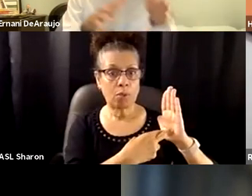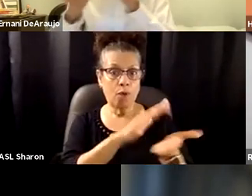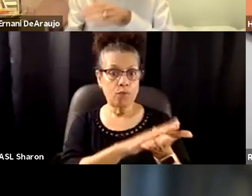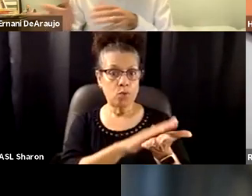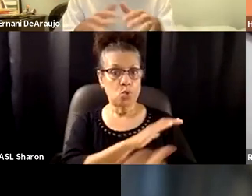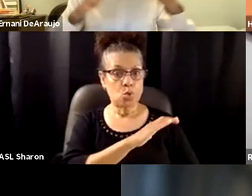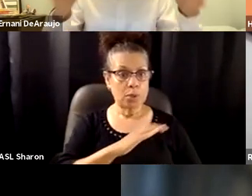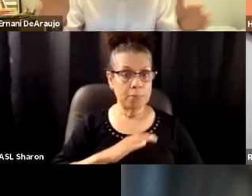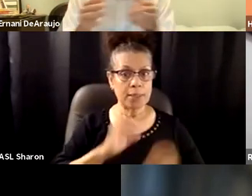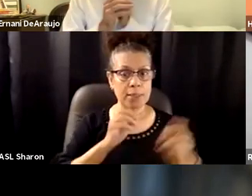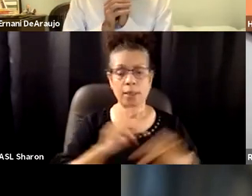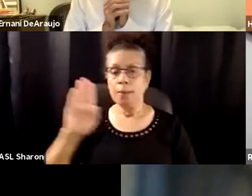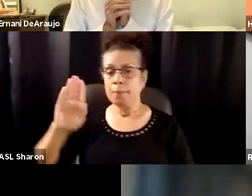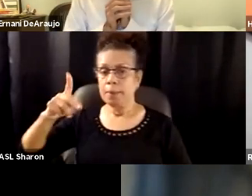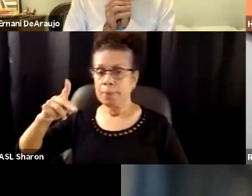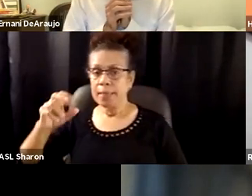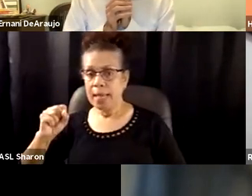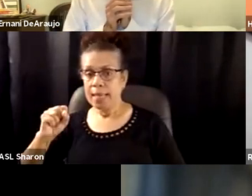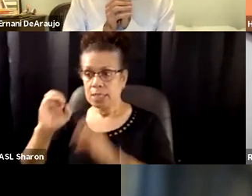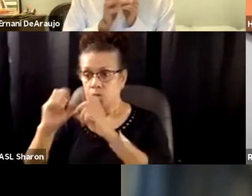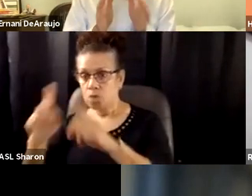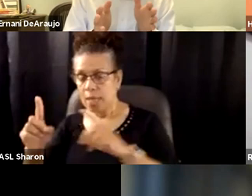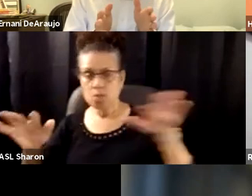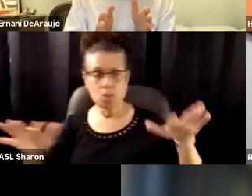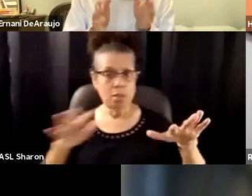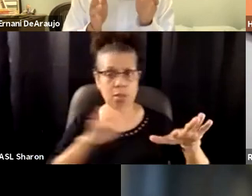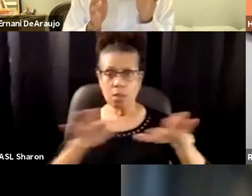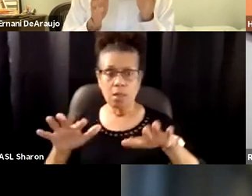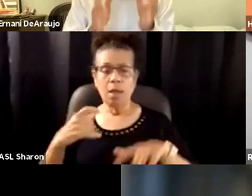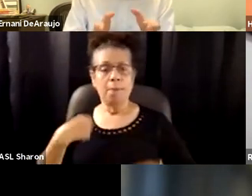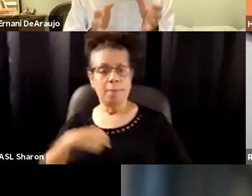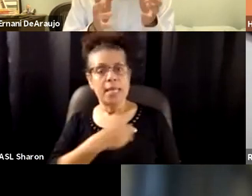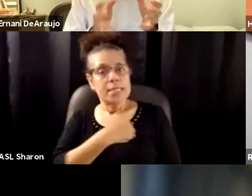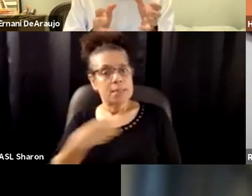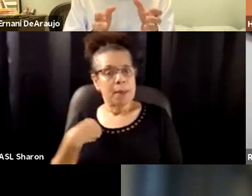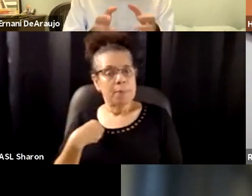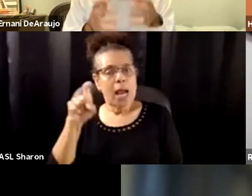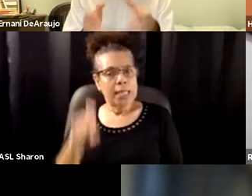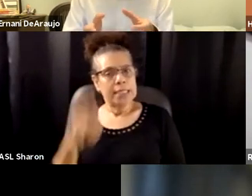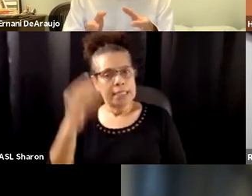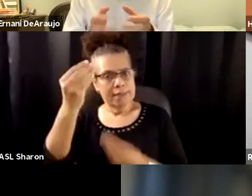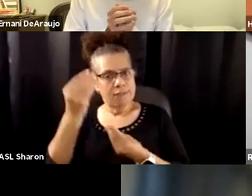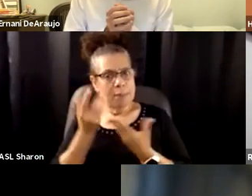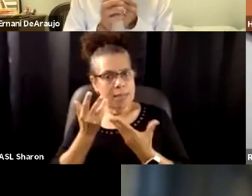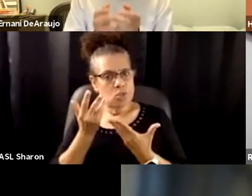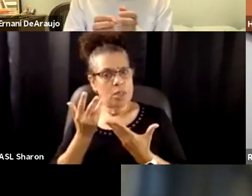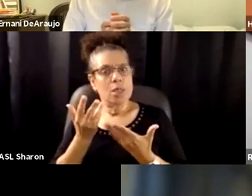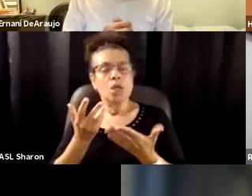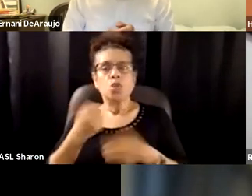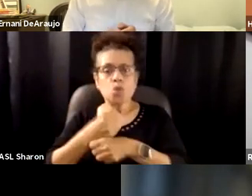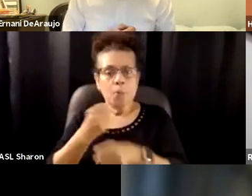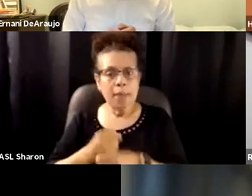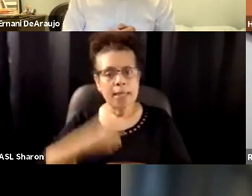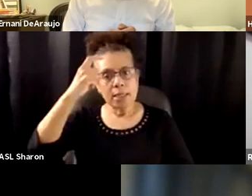in education bps education all these different pieces um then school committee member i need that information that data when i'm making policy and i don't have